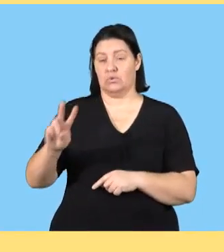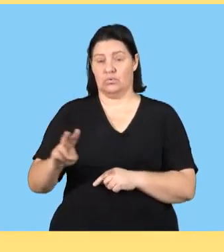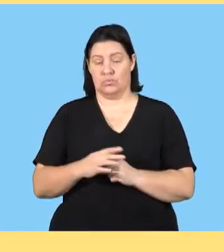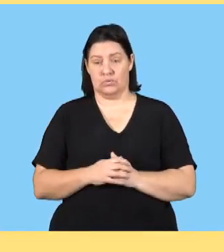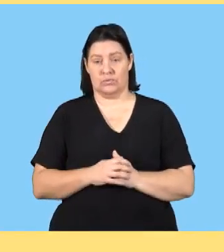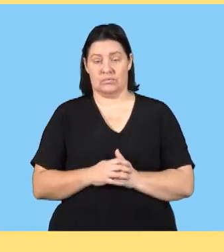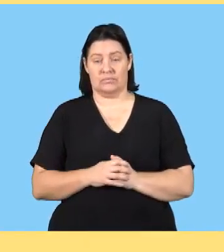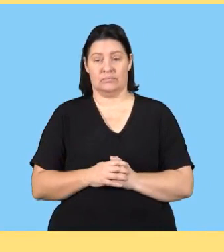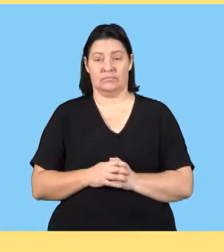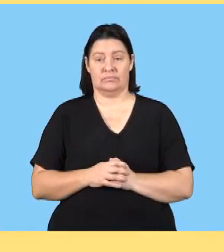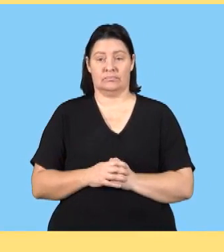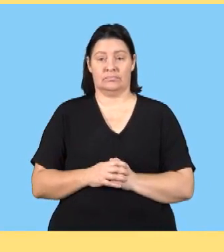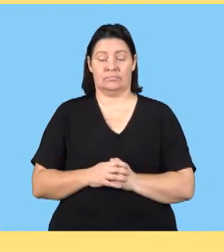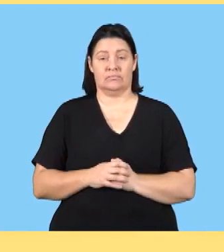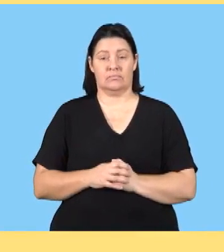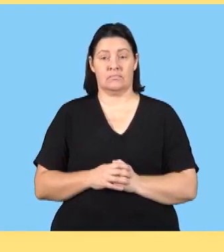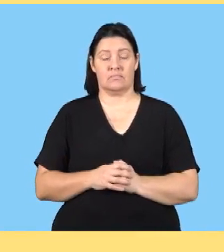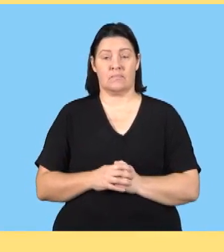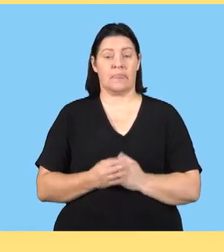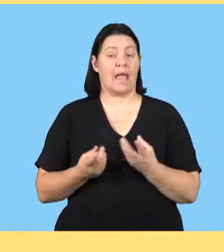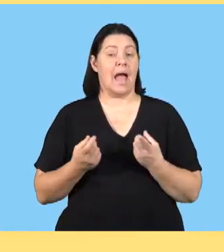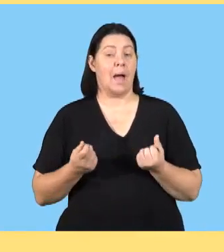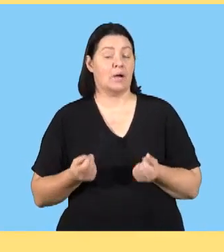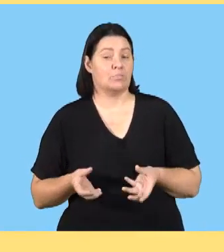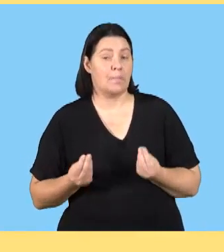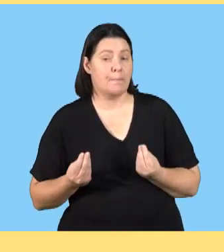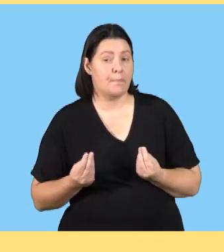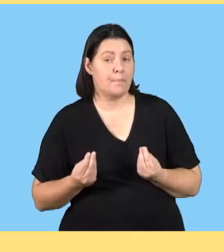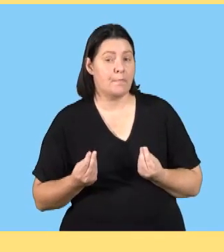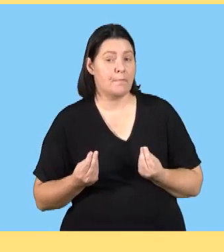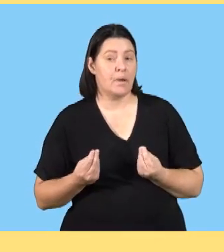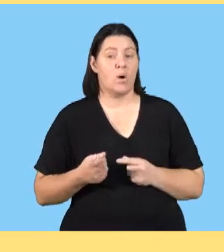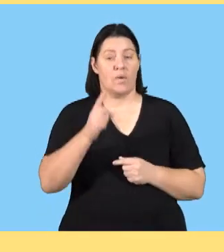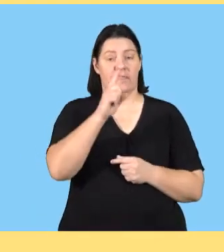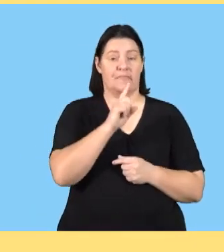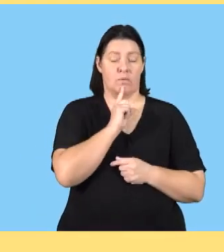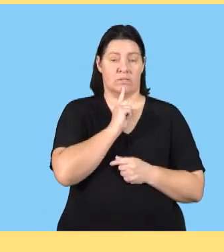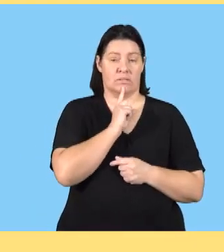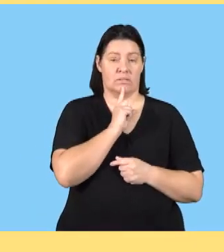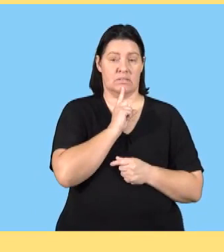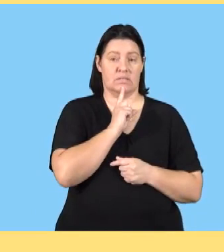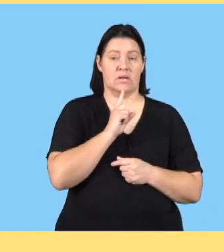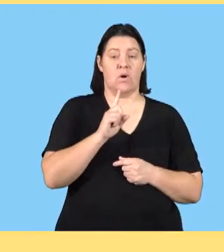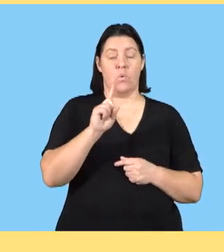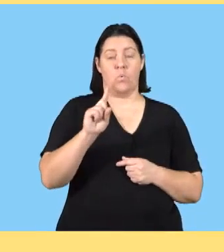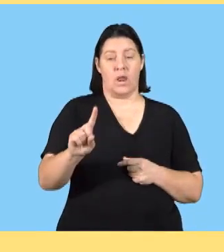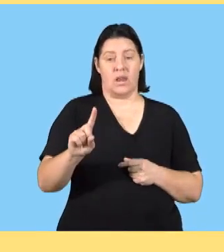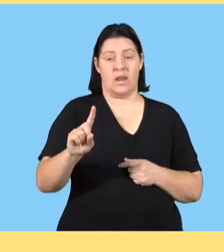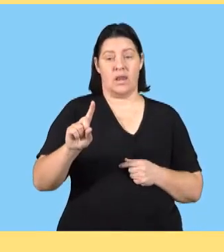say multiplied by 292. How much do you get? You should get